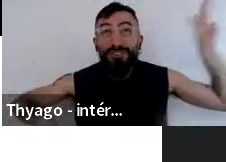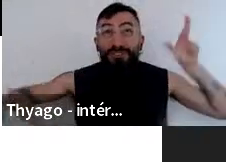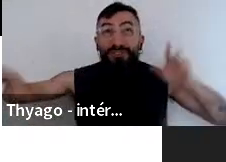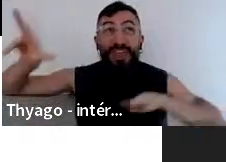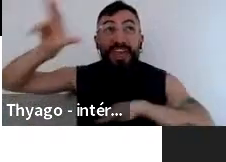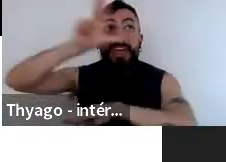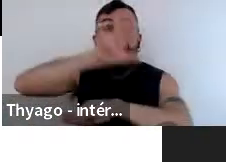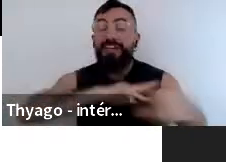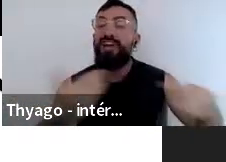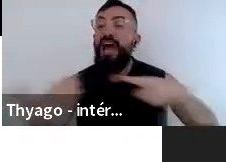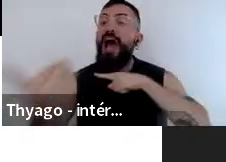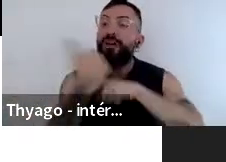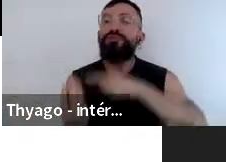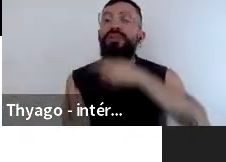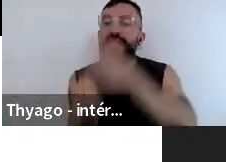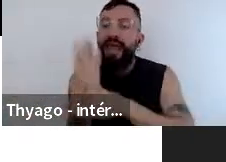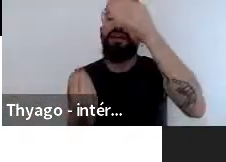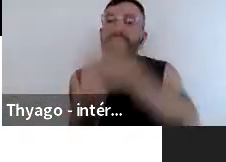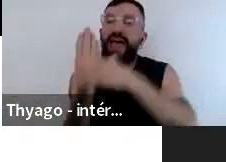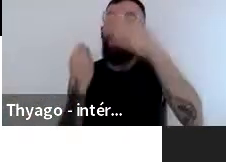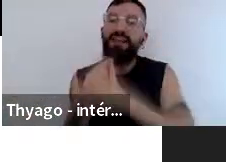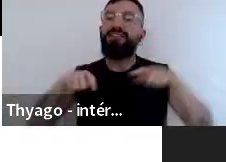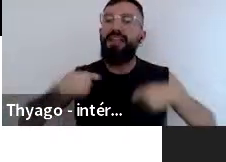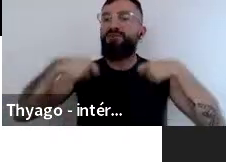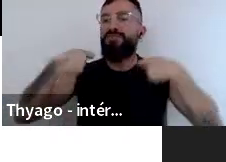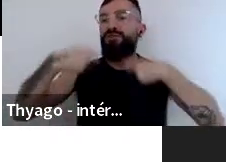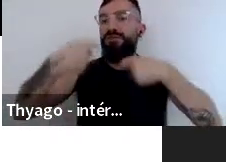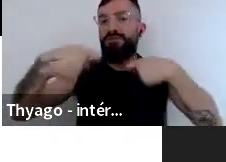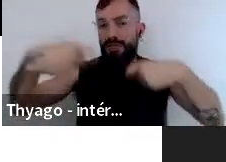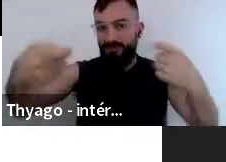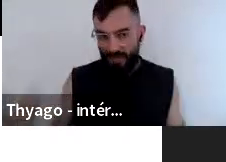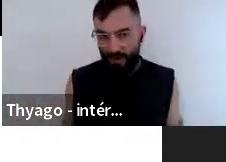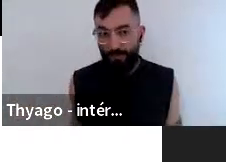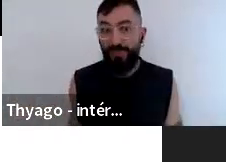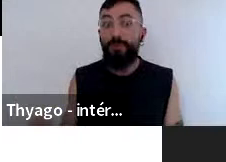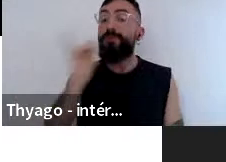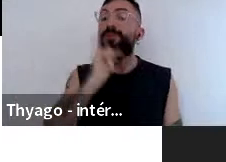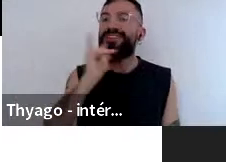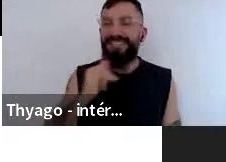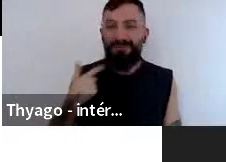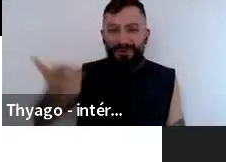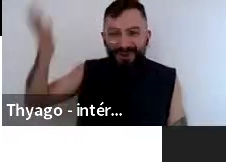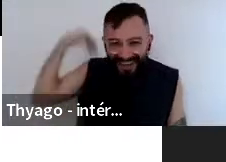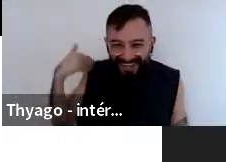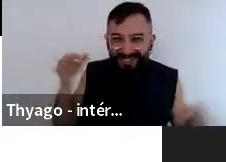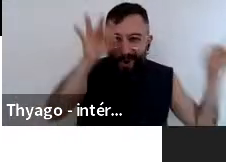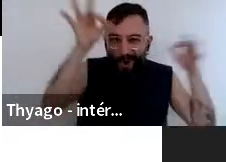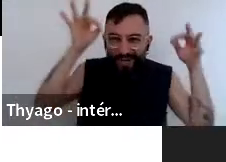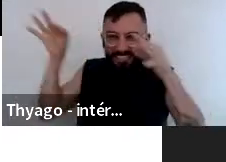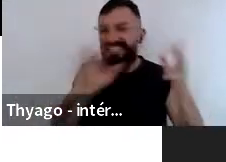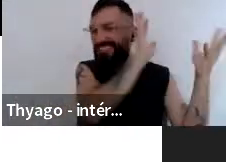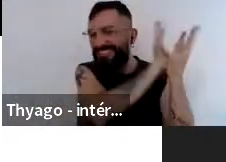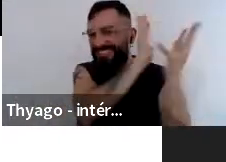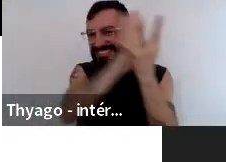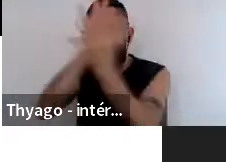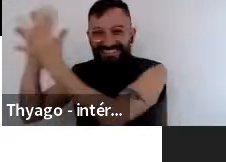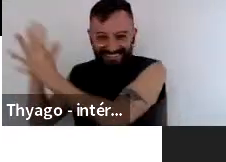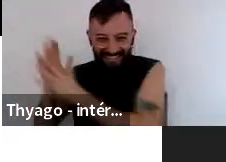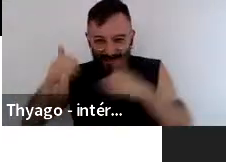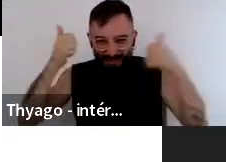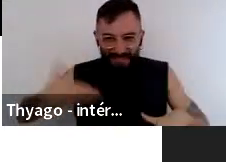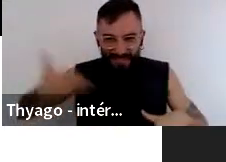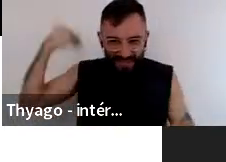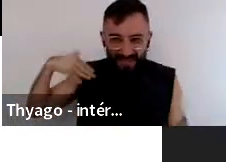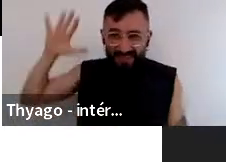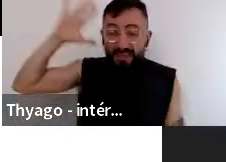transformation to create new signs. So when we see those taxonomies that I presented before, we can